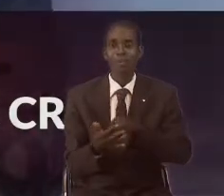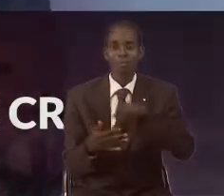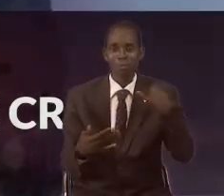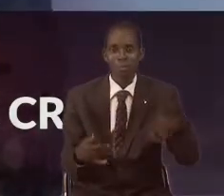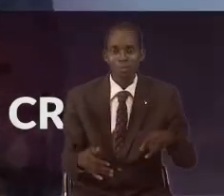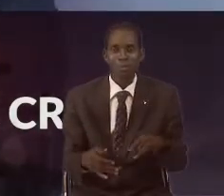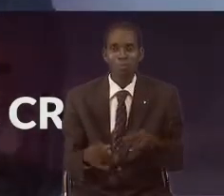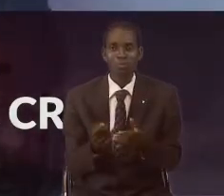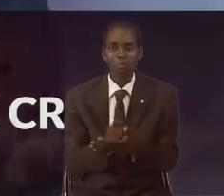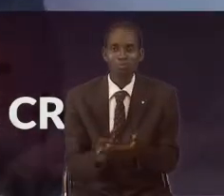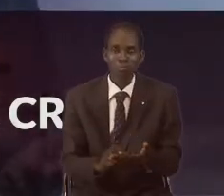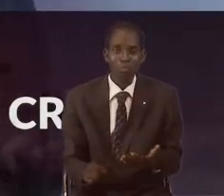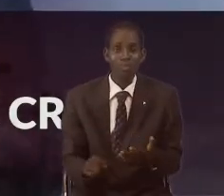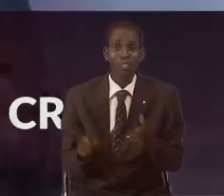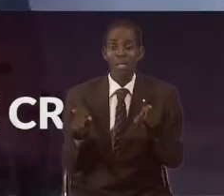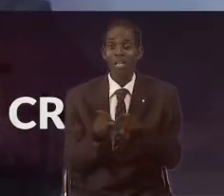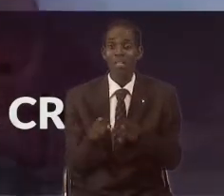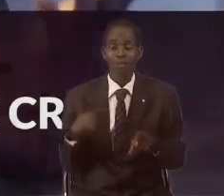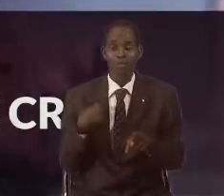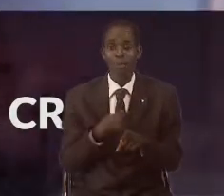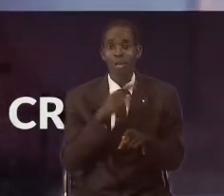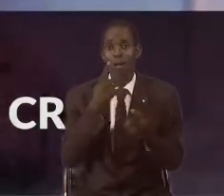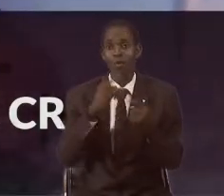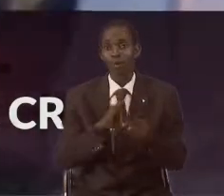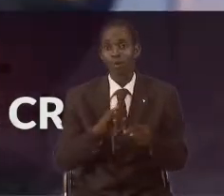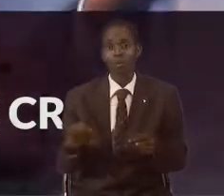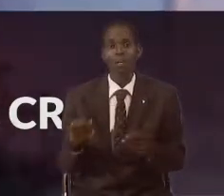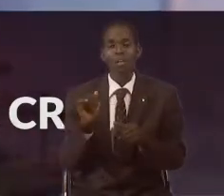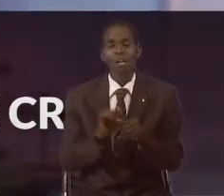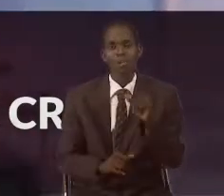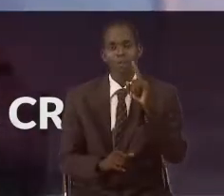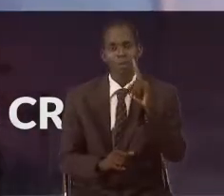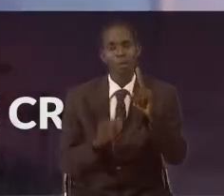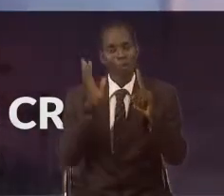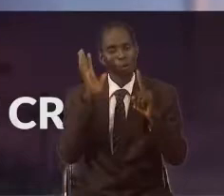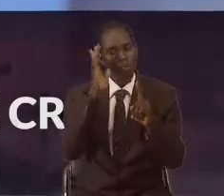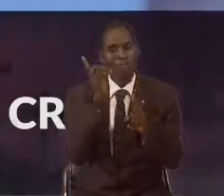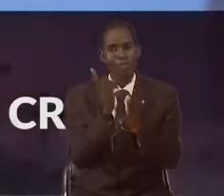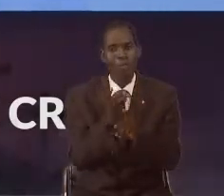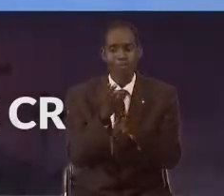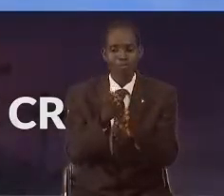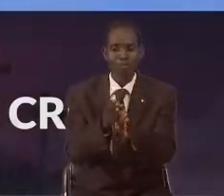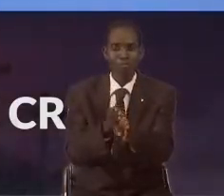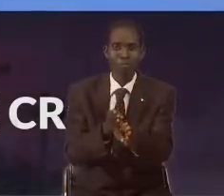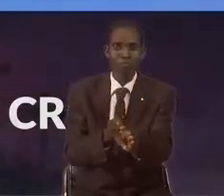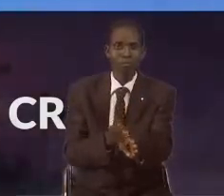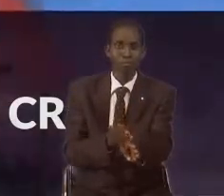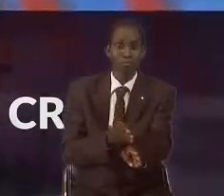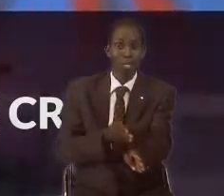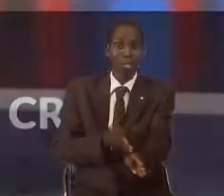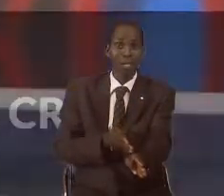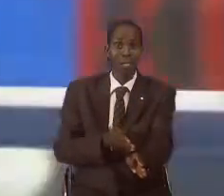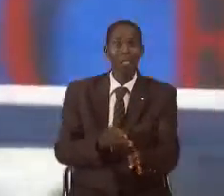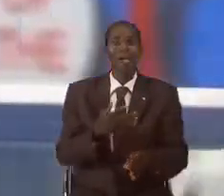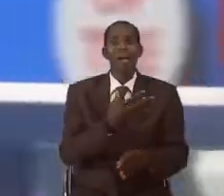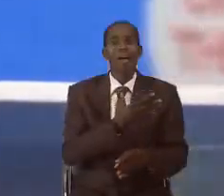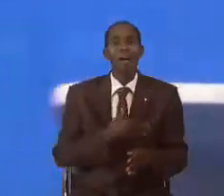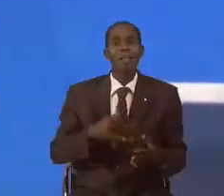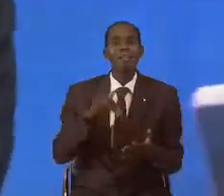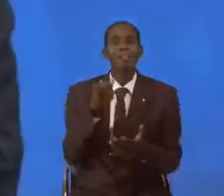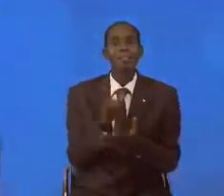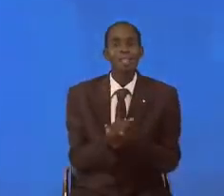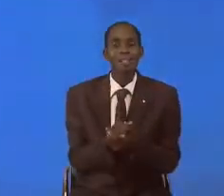those papers, exercise books, pencils, and pen. And as we're coming, everyone were just